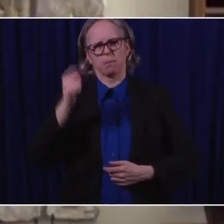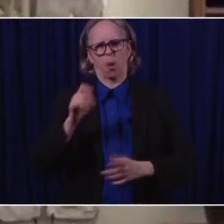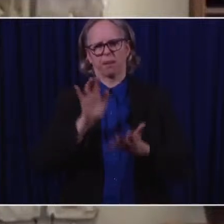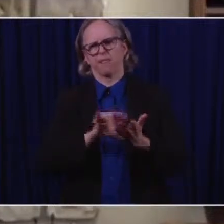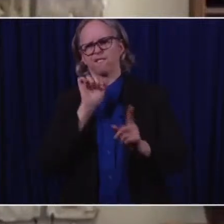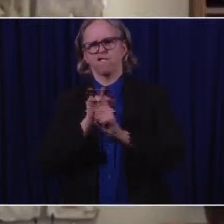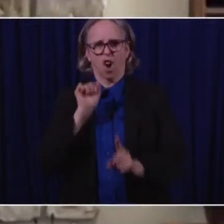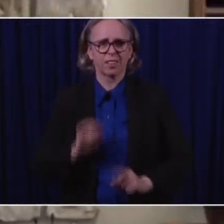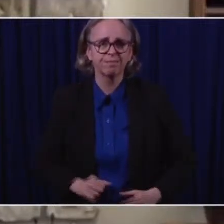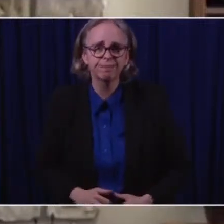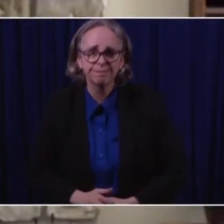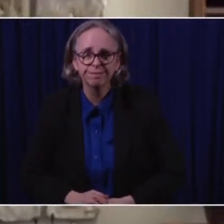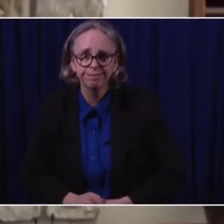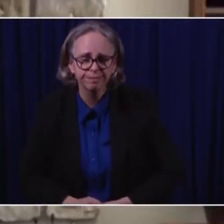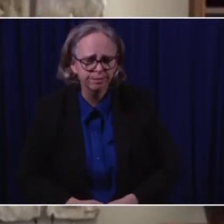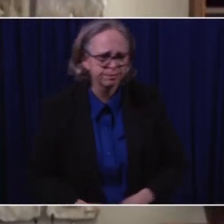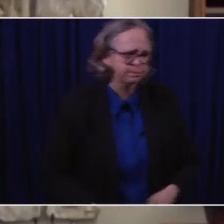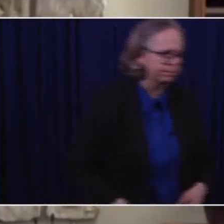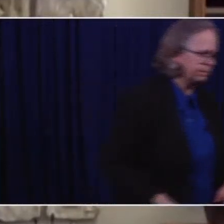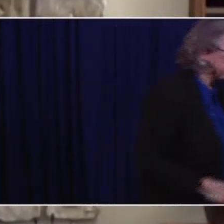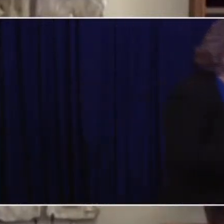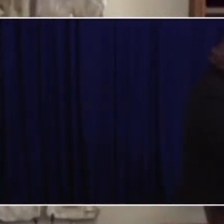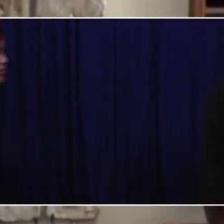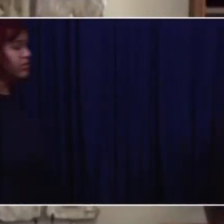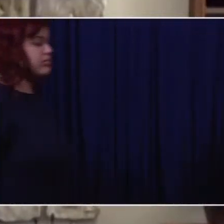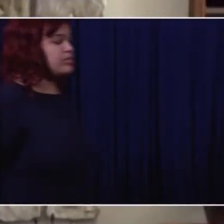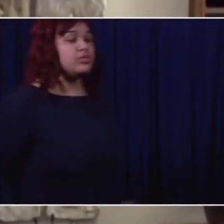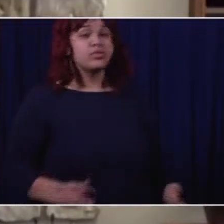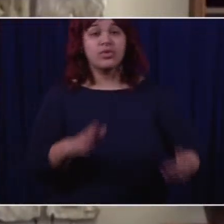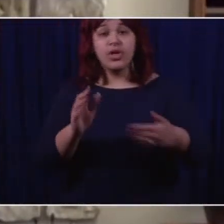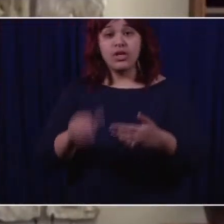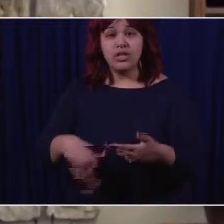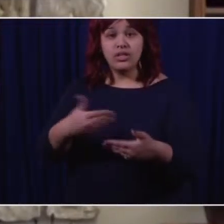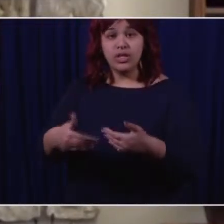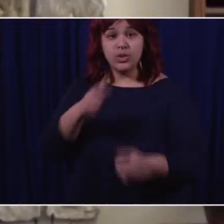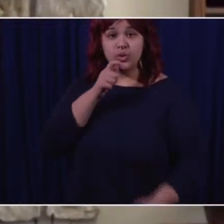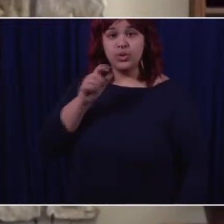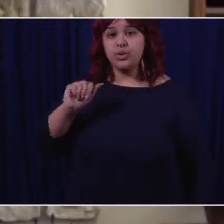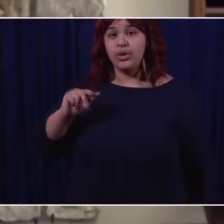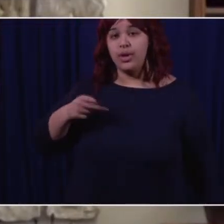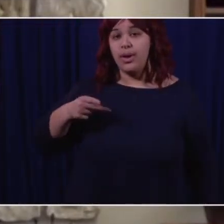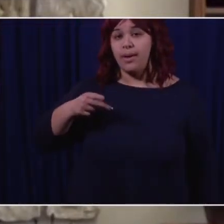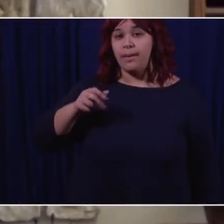Next question is from Patrick O'Donnell at the 74million.org.